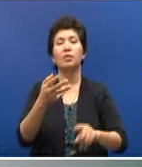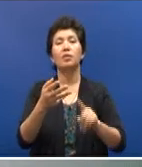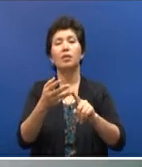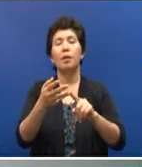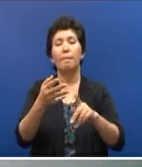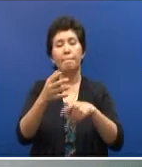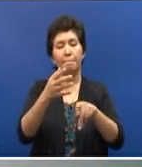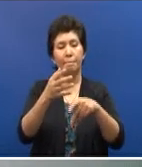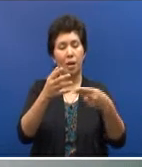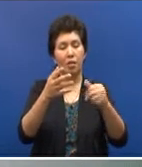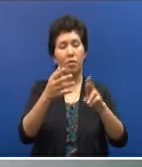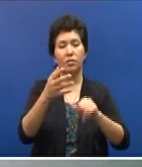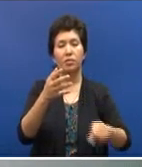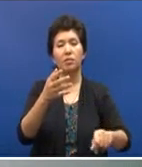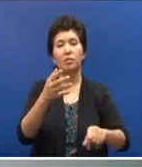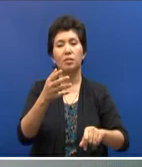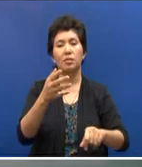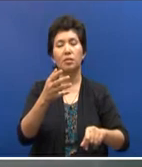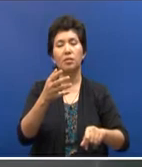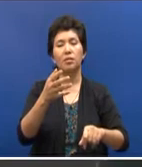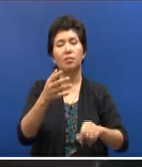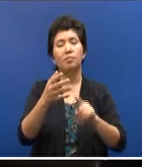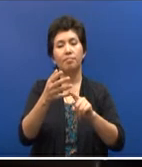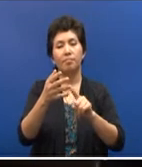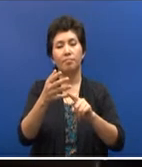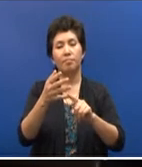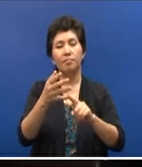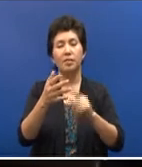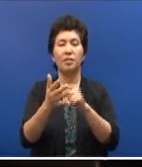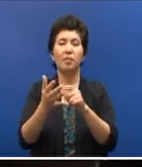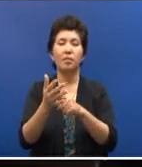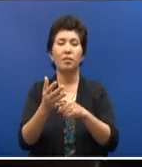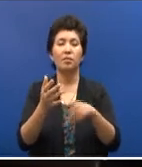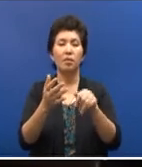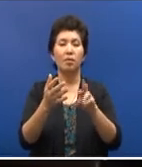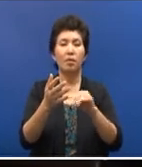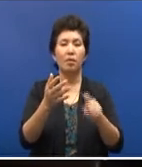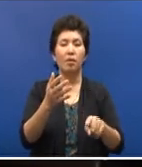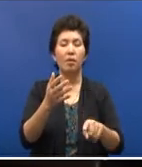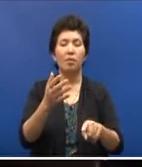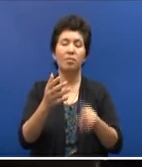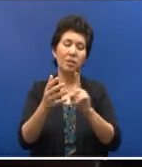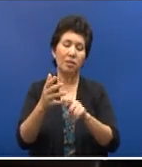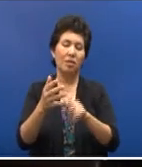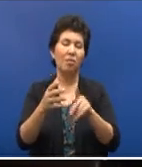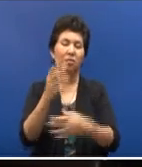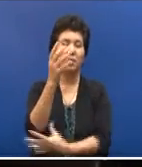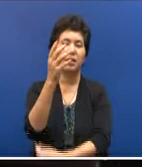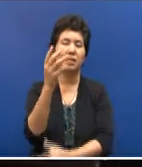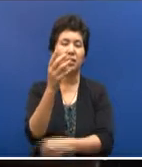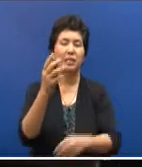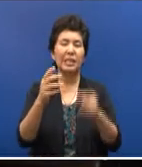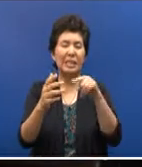Okay, Parya or Harijans, they are the outcasts. Okay, whereby sometimes they are also considered as untouchables. Okay, in